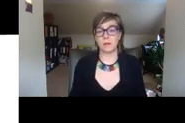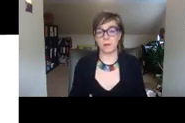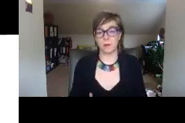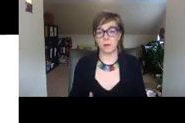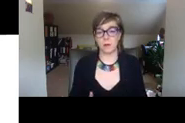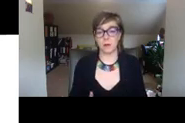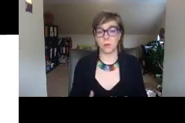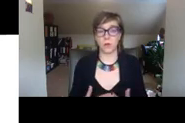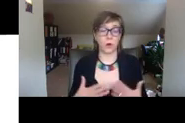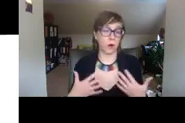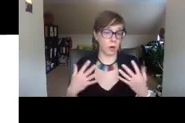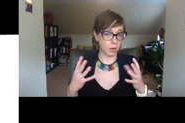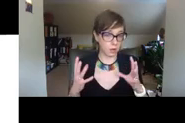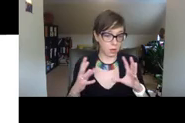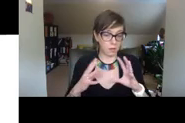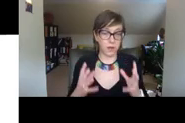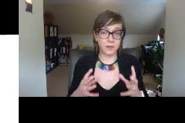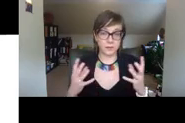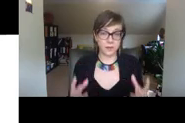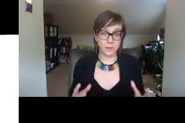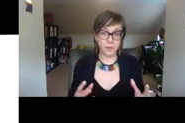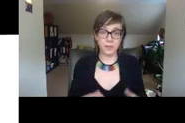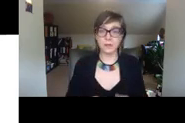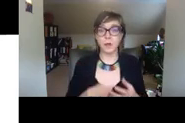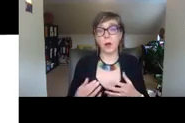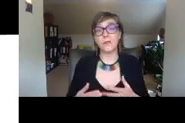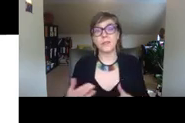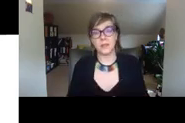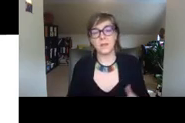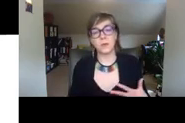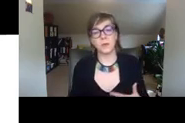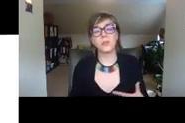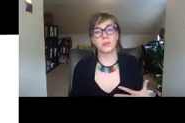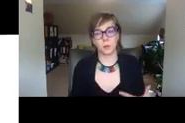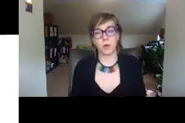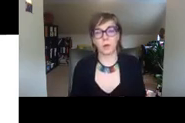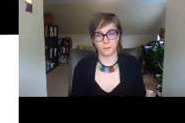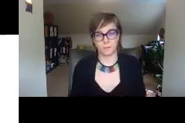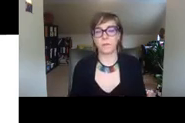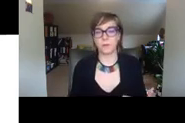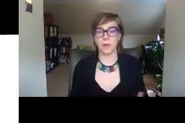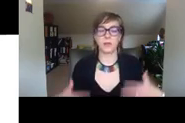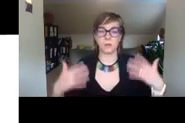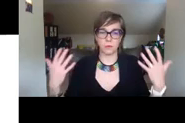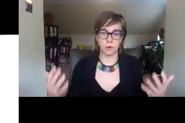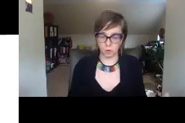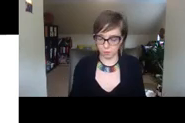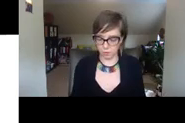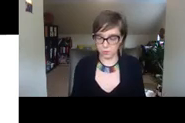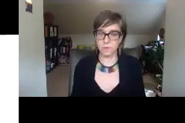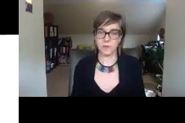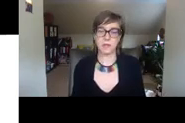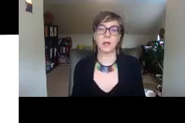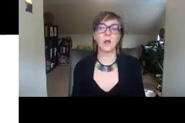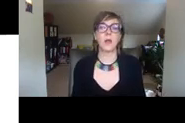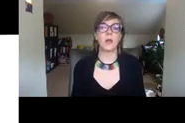communicate with our friends and family is often the same that we're using to work. Okay, so we've all heard